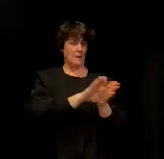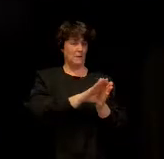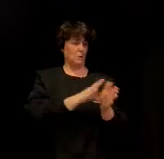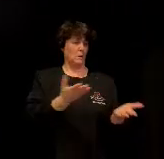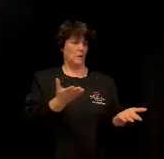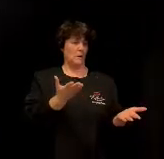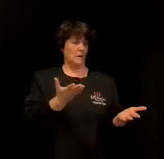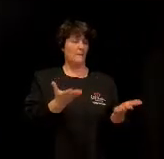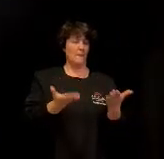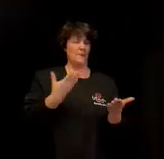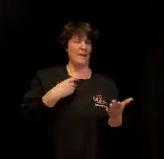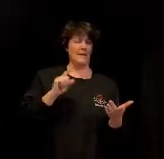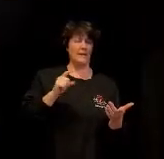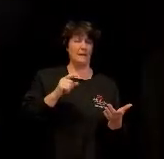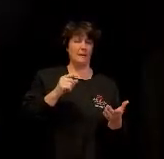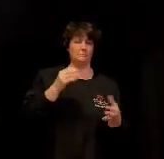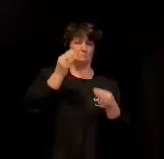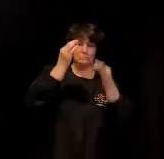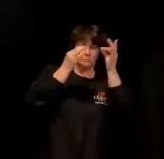saying?